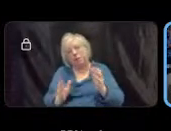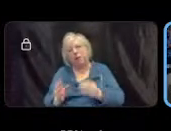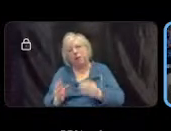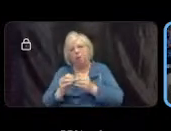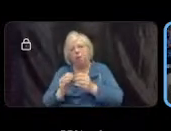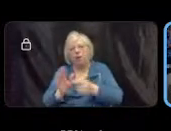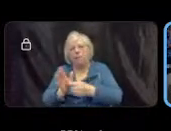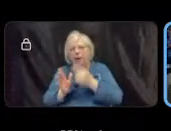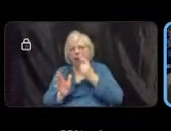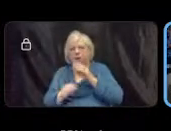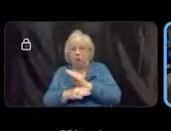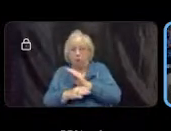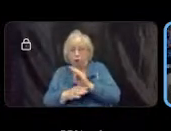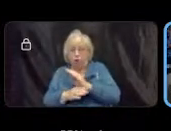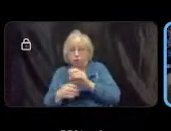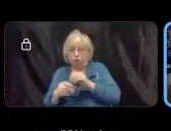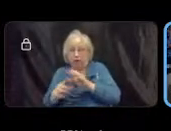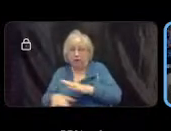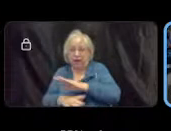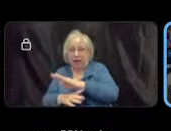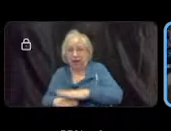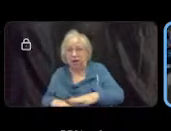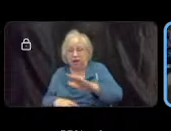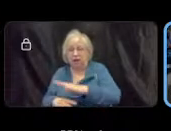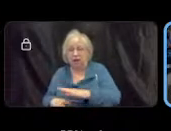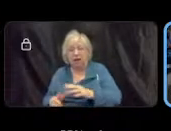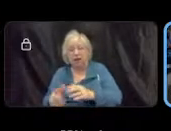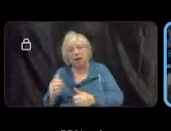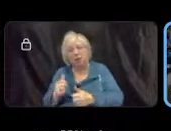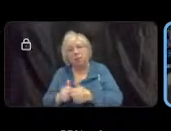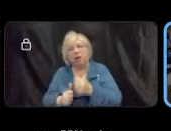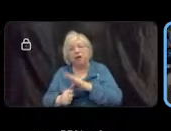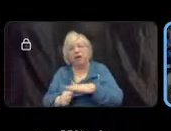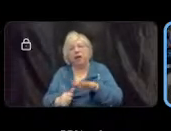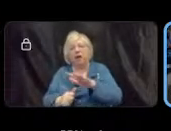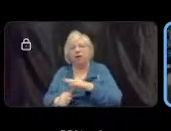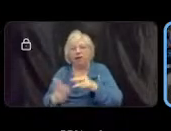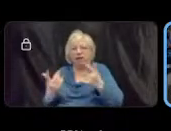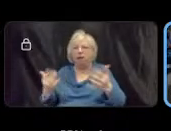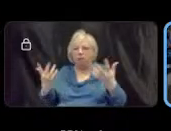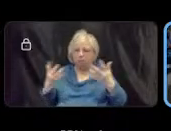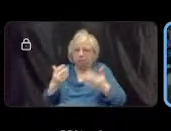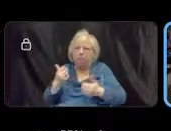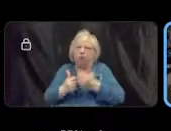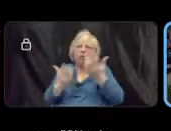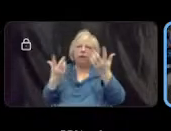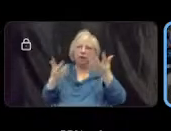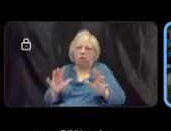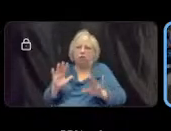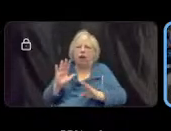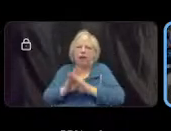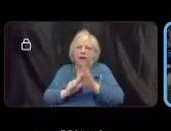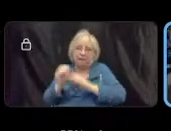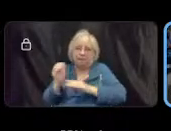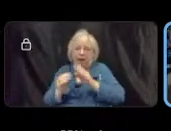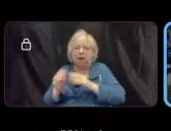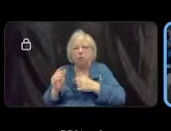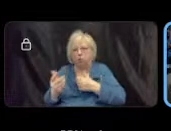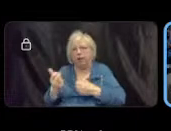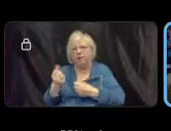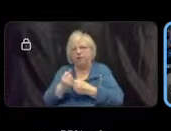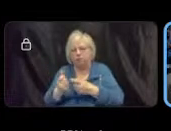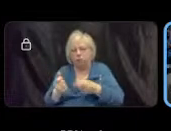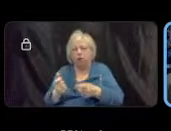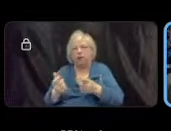in the area, and since the predominant area of commercial is mostly developed, we are supportive of changing